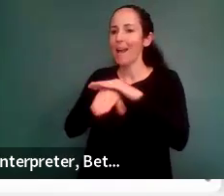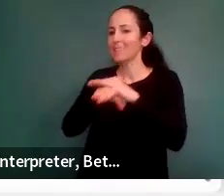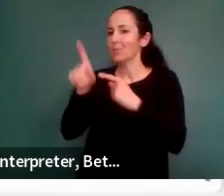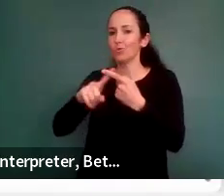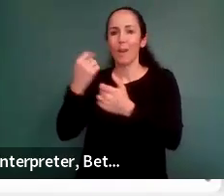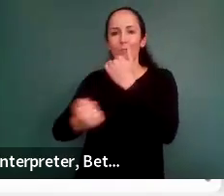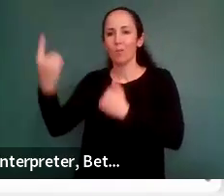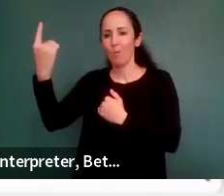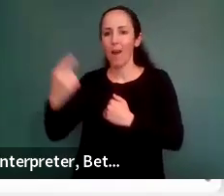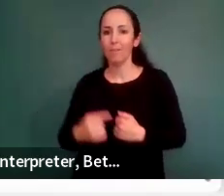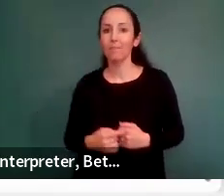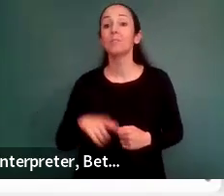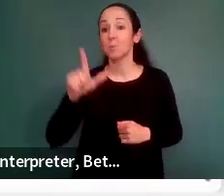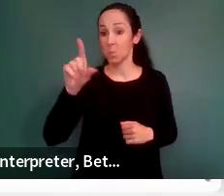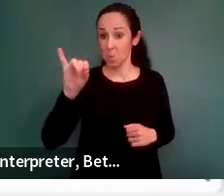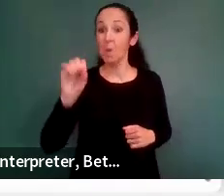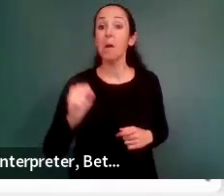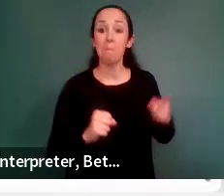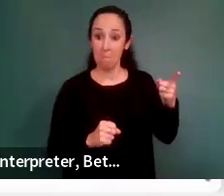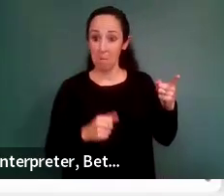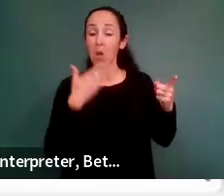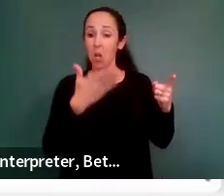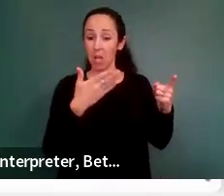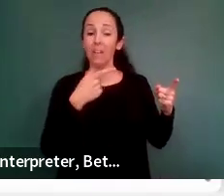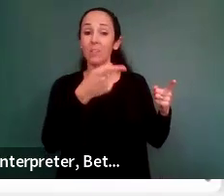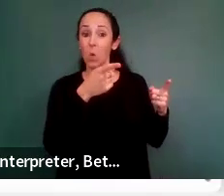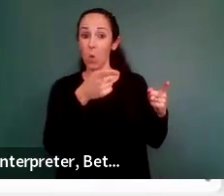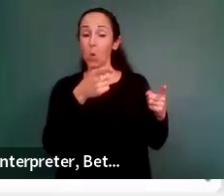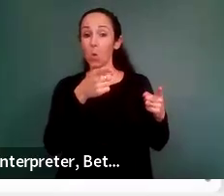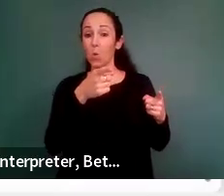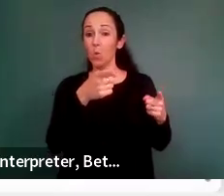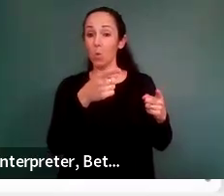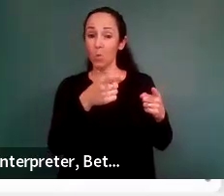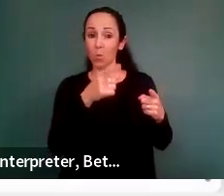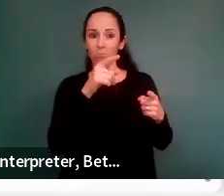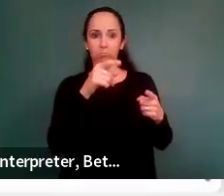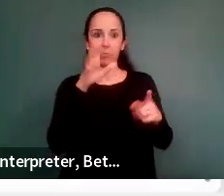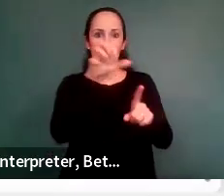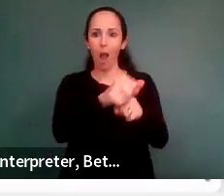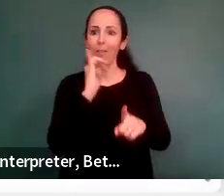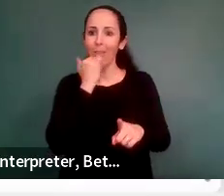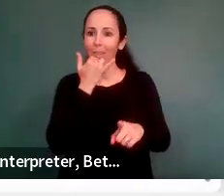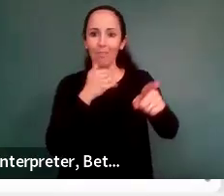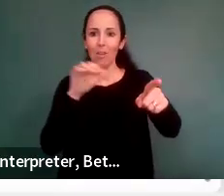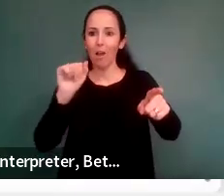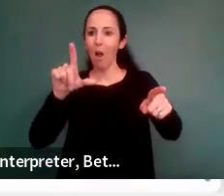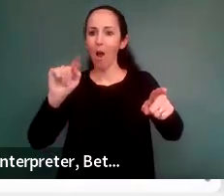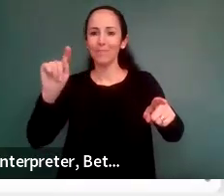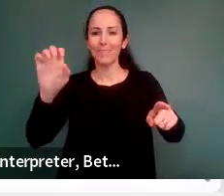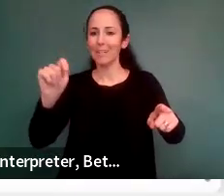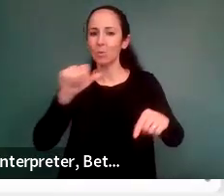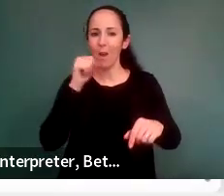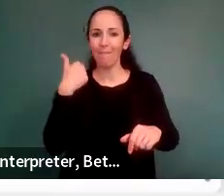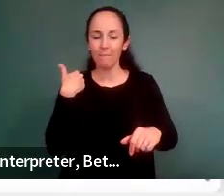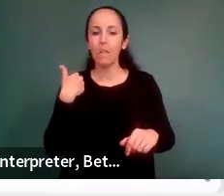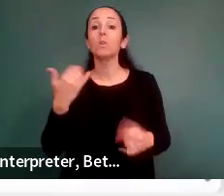So we definitely have it flagged it right here. This alt text issue. So I'm going to press enter here. Enter. Picture